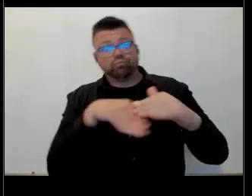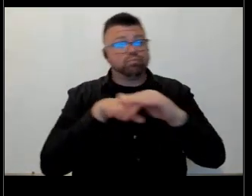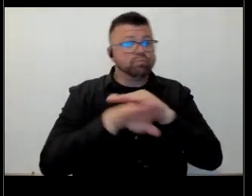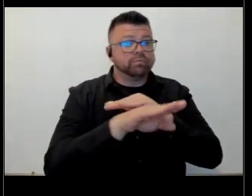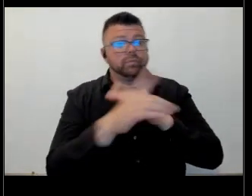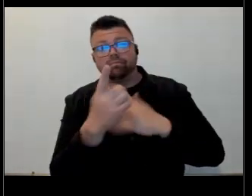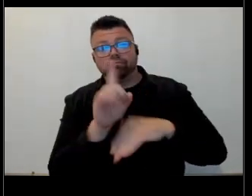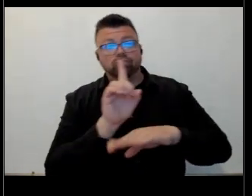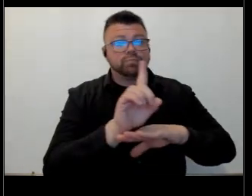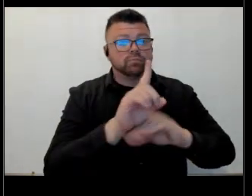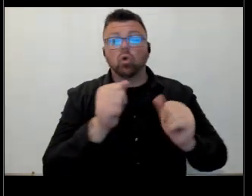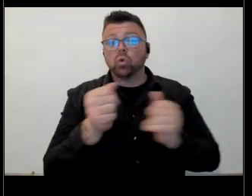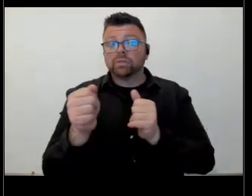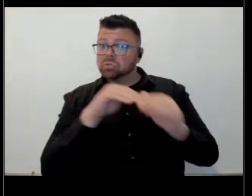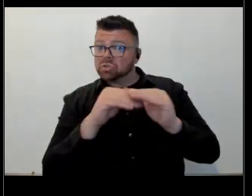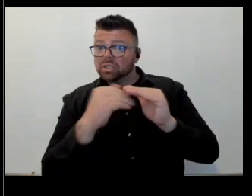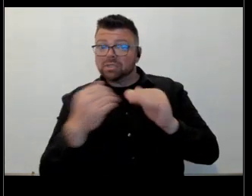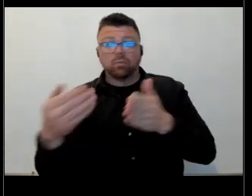route.